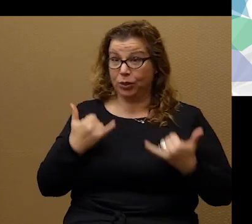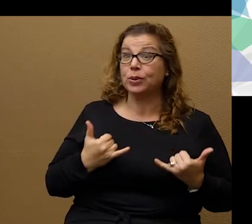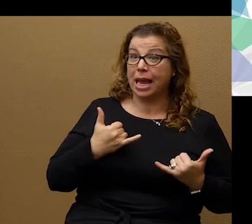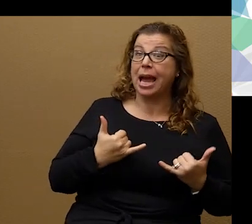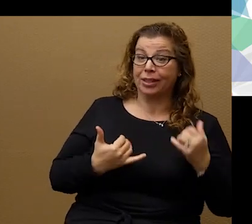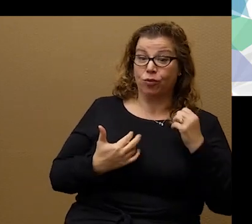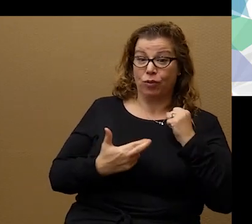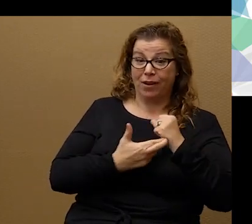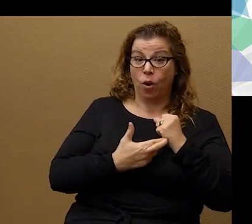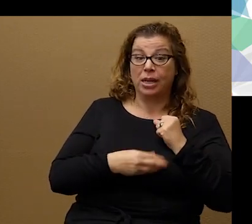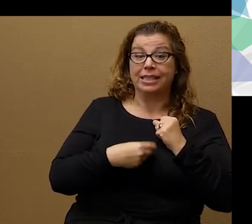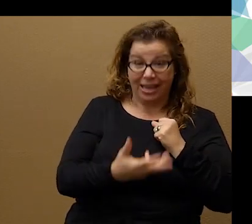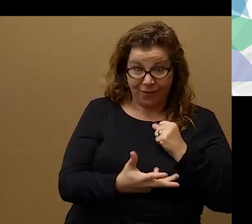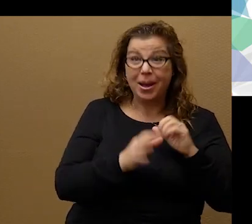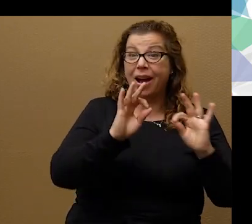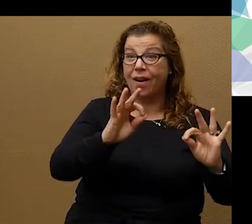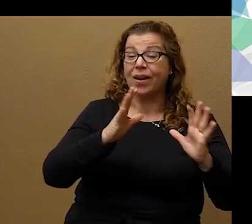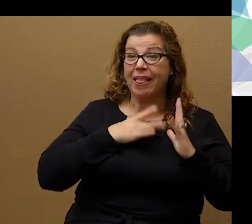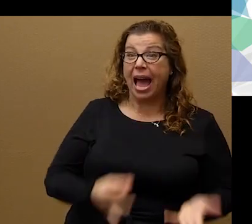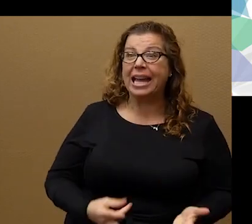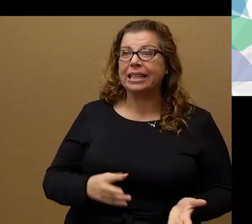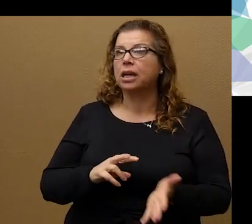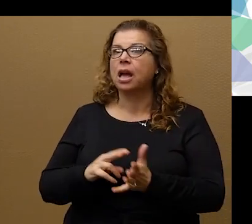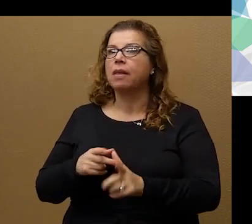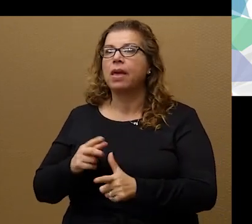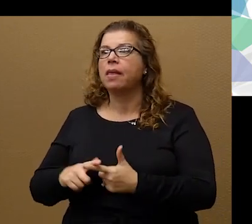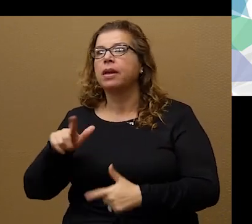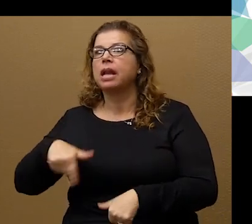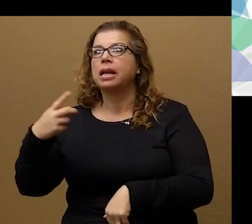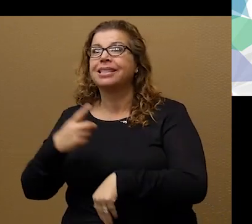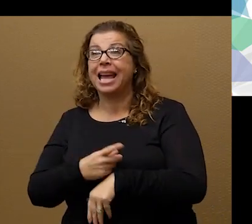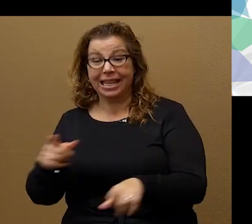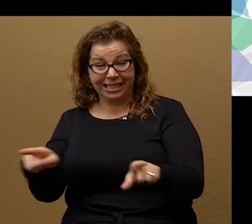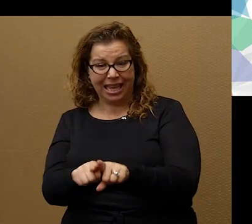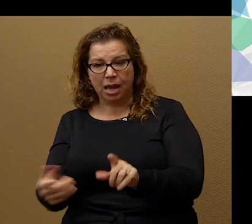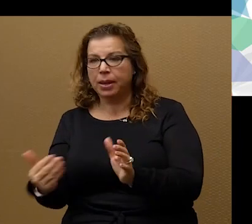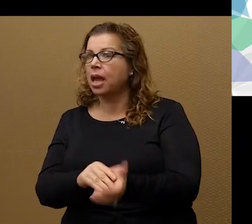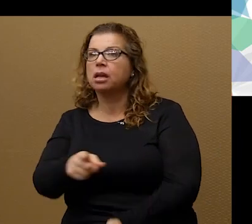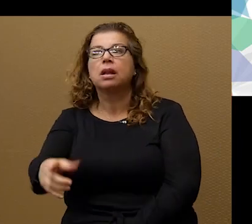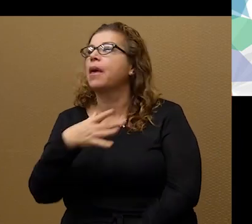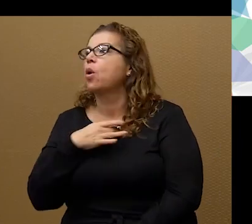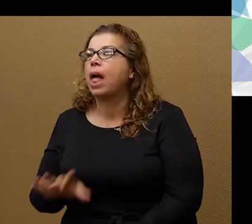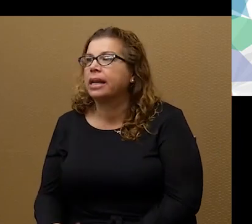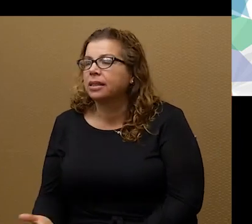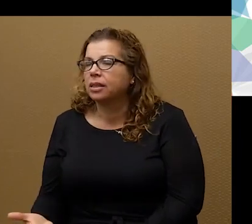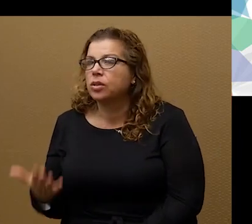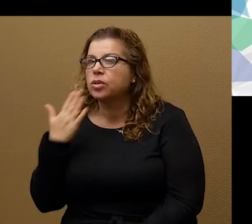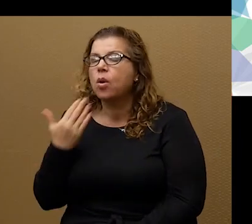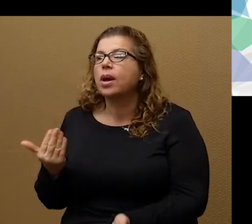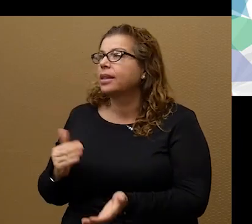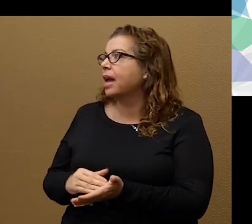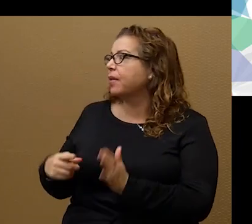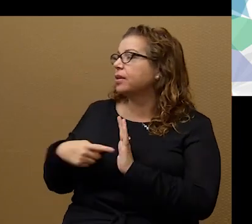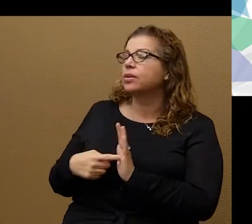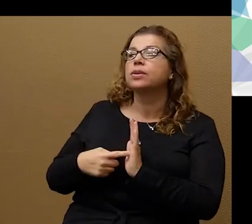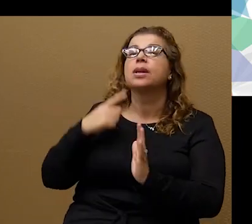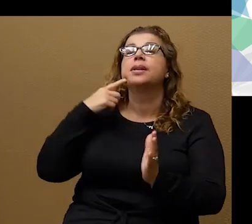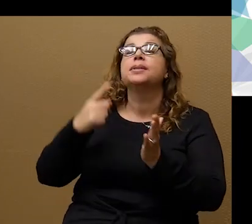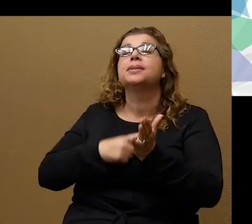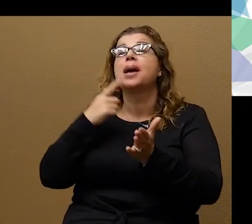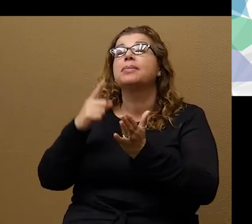next day it might not be reinforcing to them. So just being aware, kind of going back to that example, there's different times in our